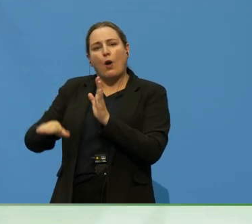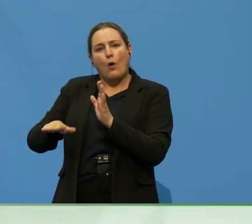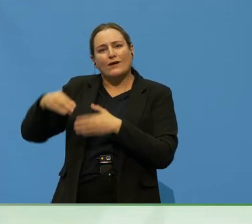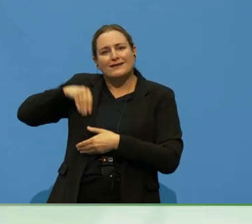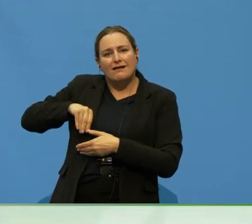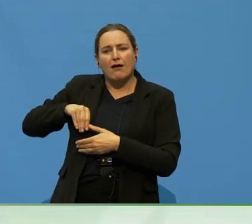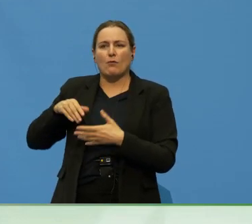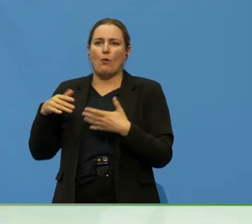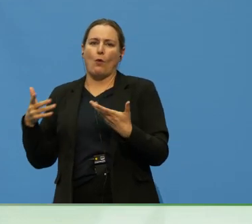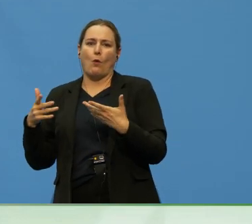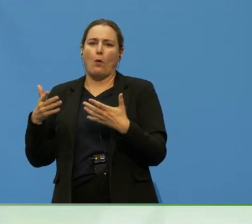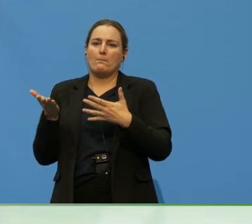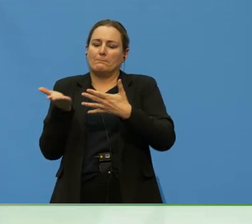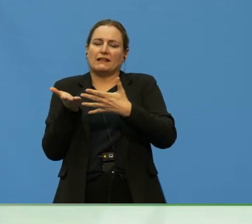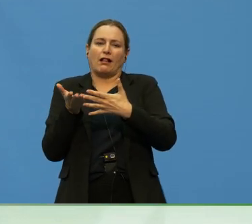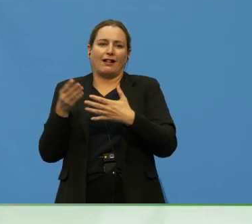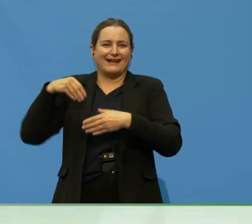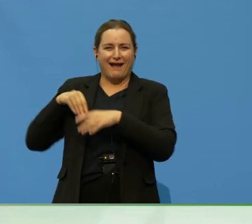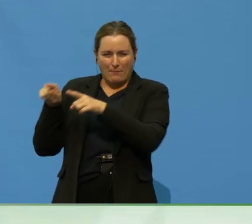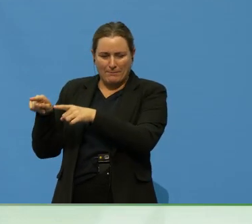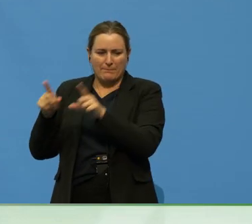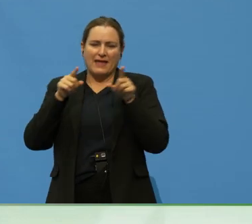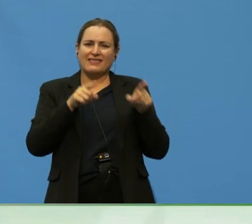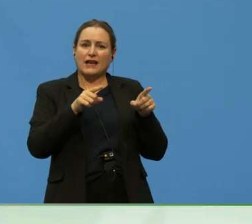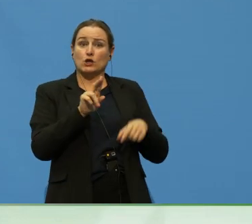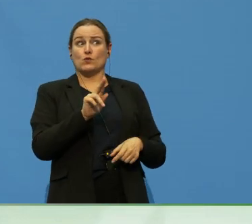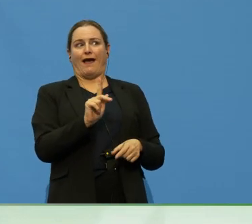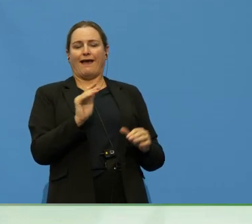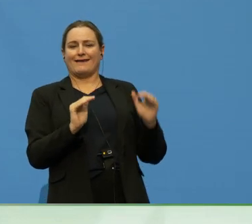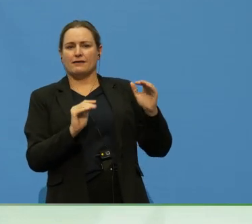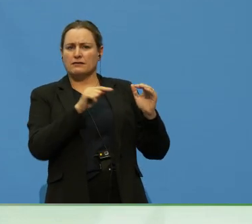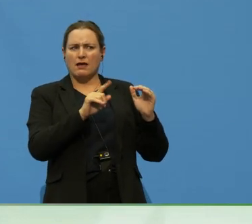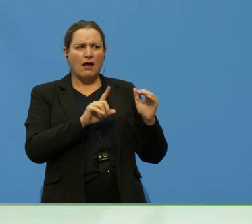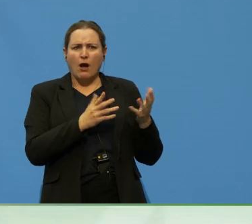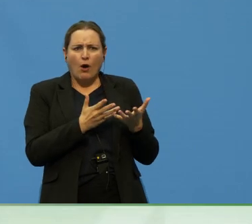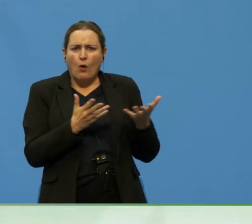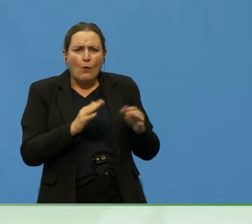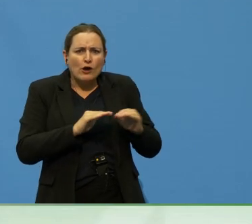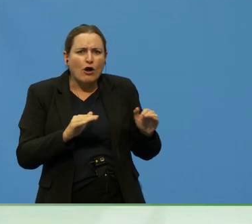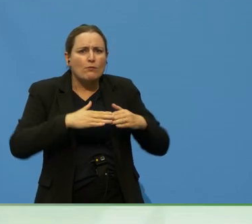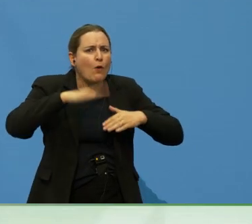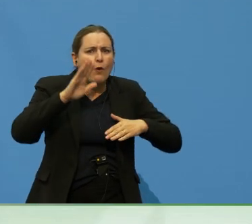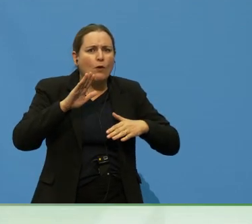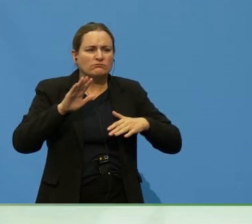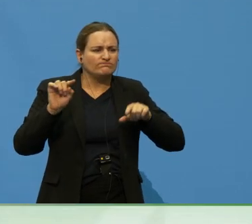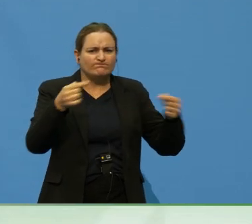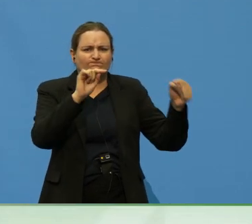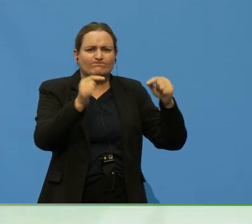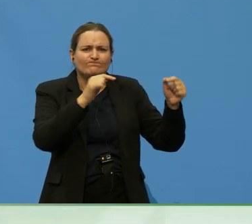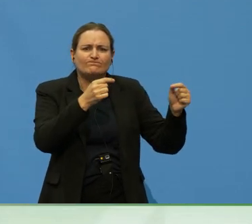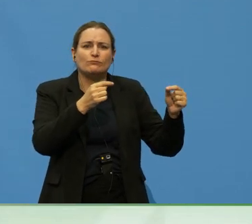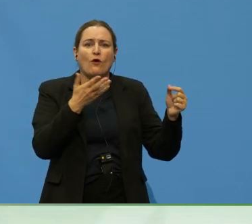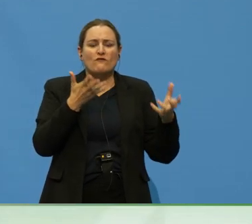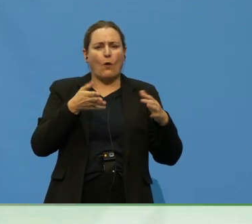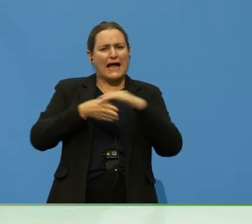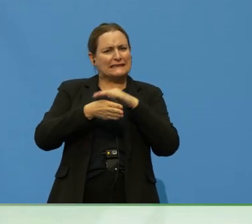like the UK, why is it that we don't see lots and lots of litigation on accessibility? I